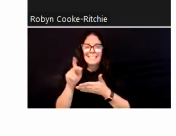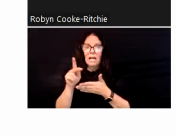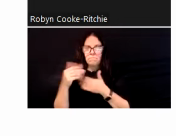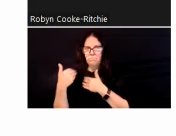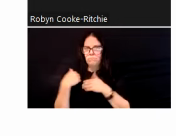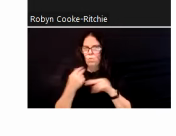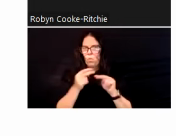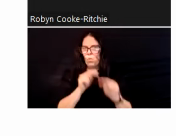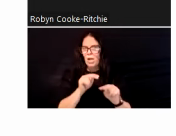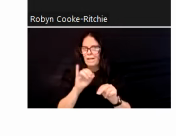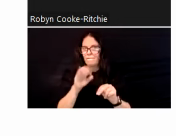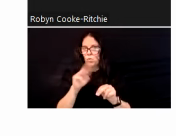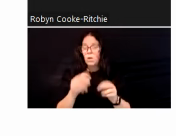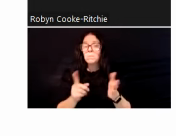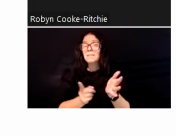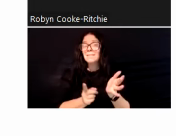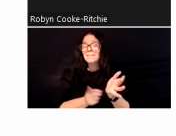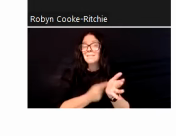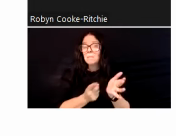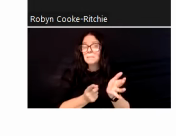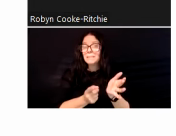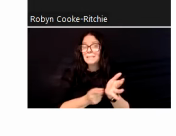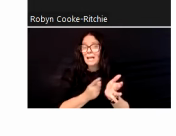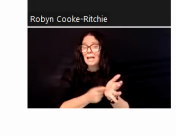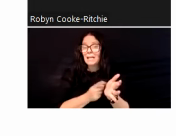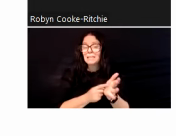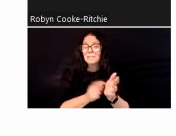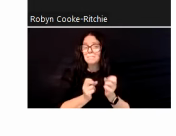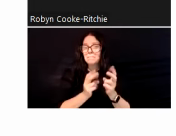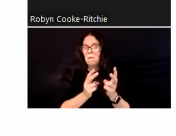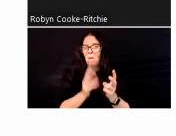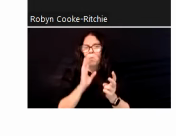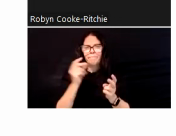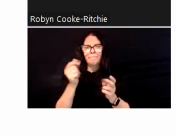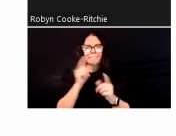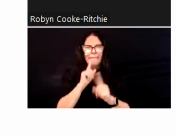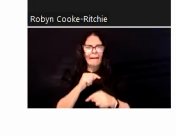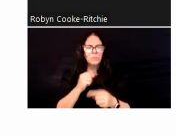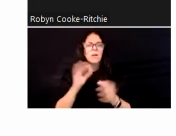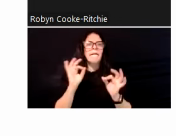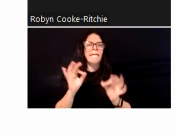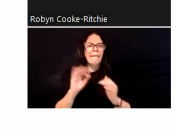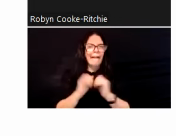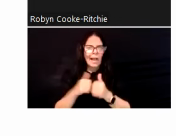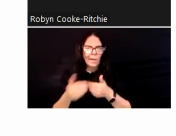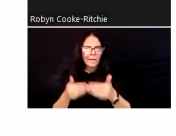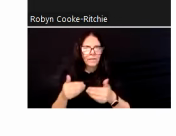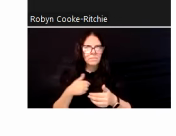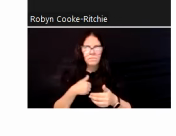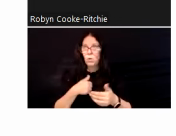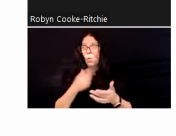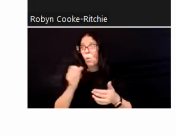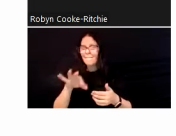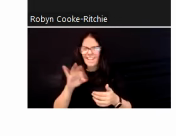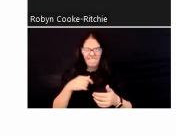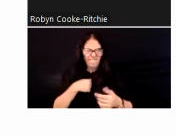that forum. And so sometimes it's a way to get a quick answer, or to find out if, am I the only one that's